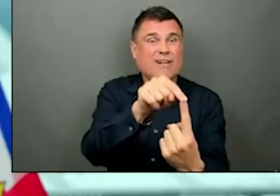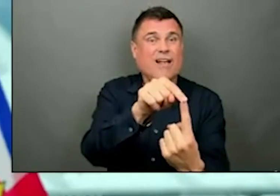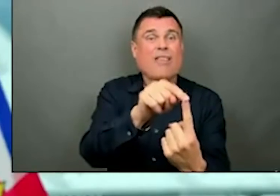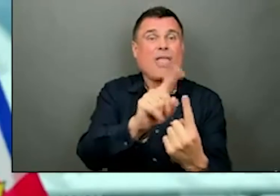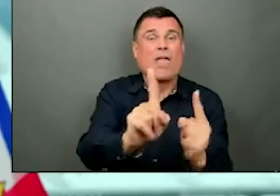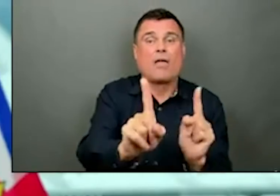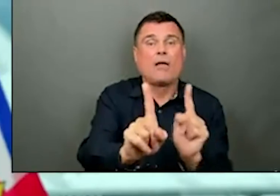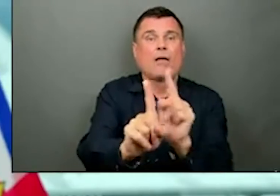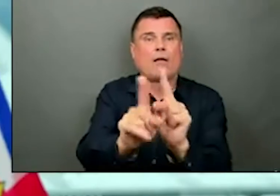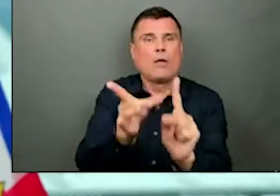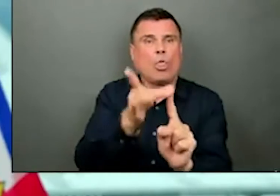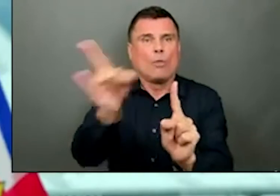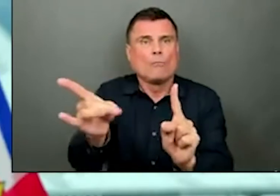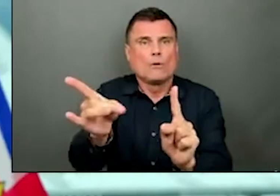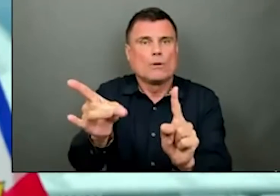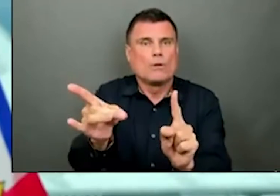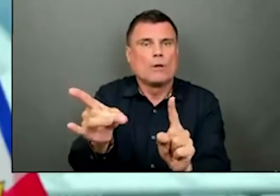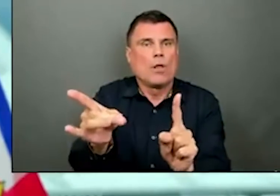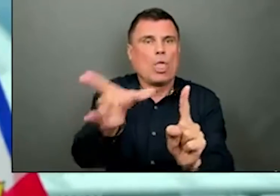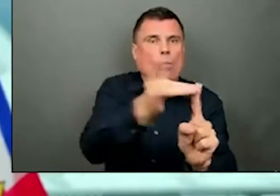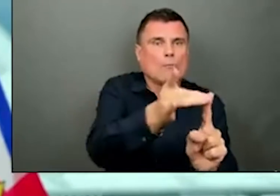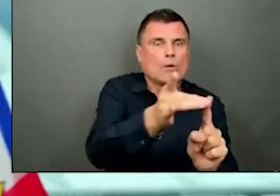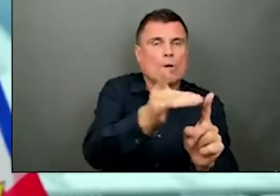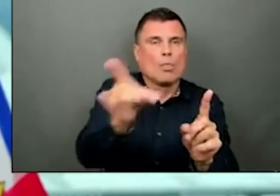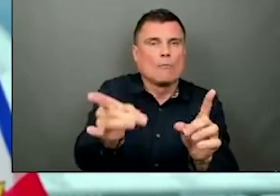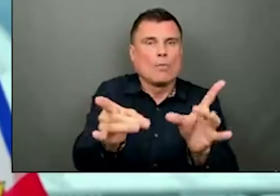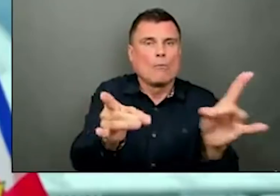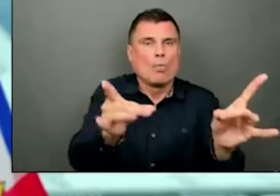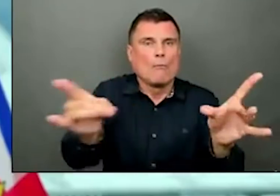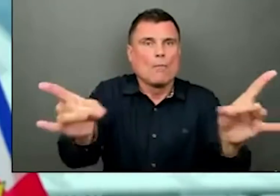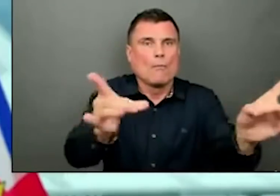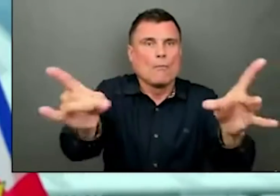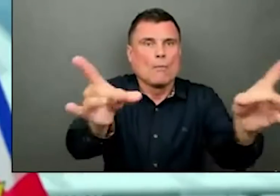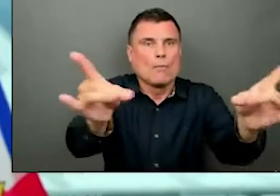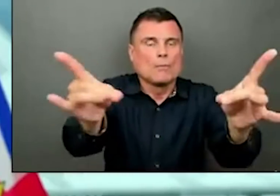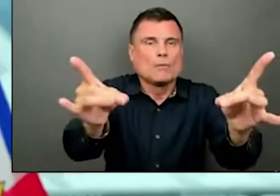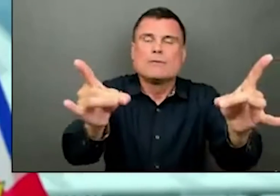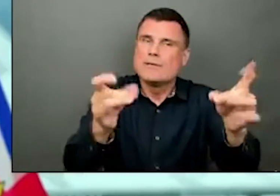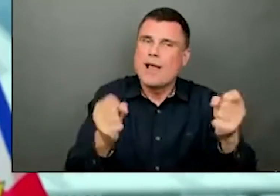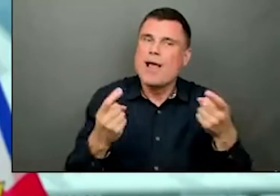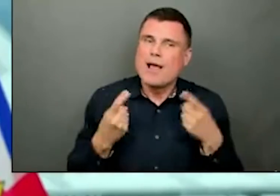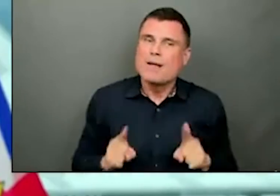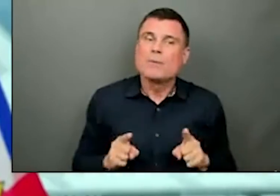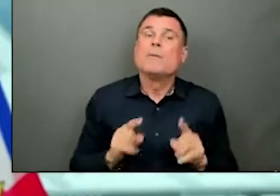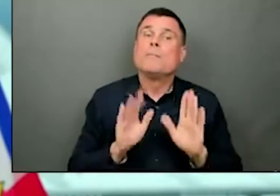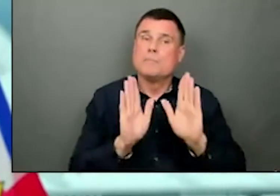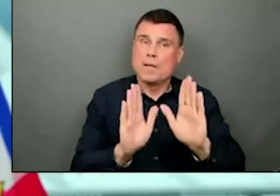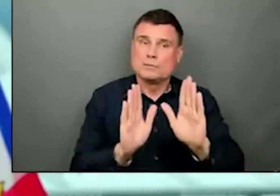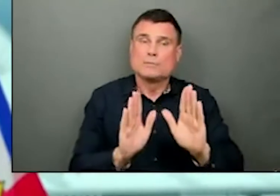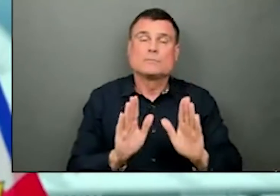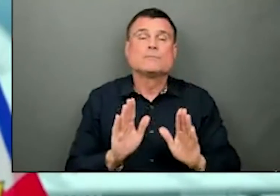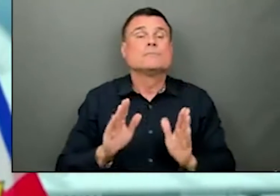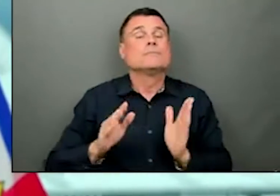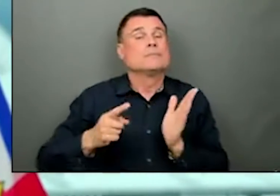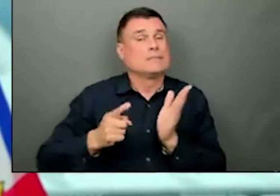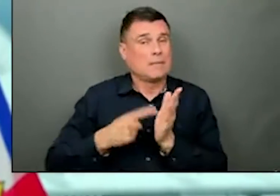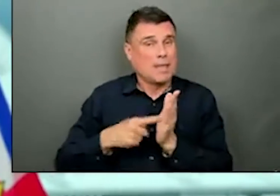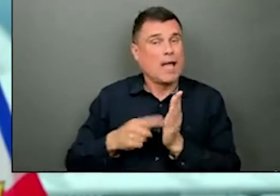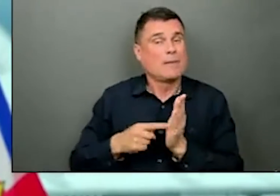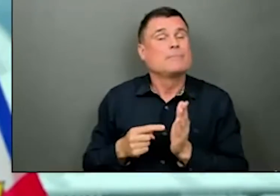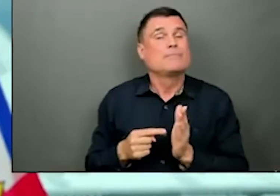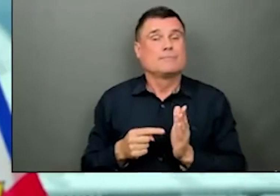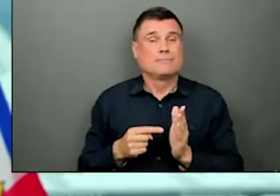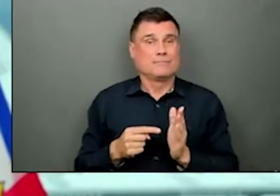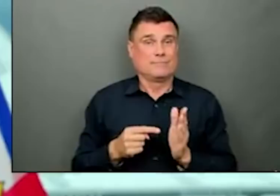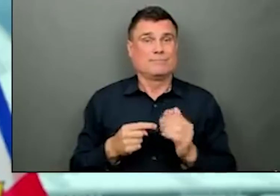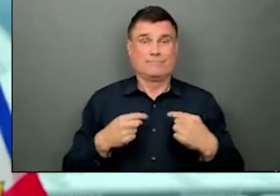there's certain situations, certain environmental conditions that make that more likely. what we call super spreader events, when one